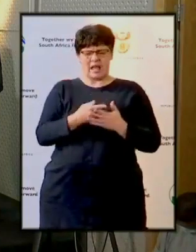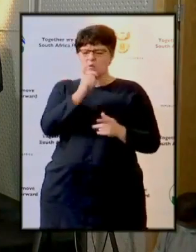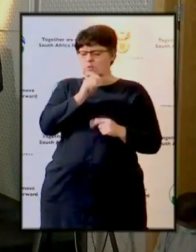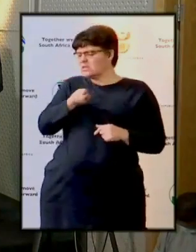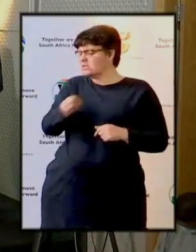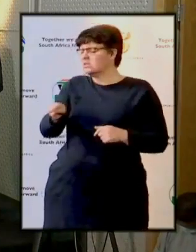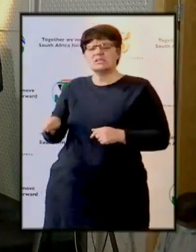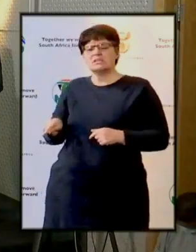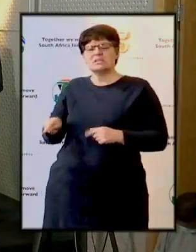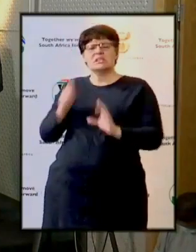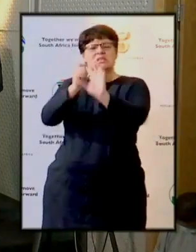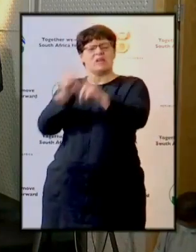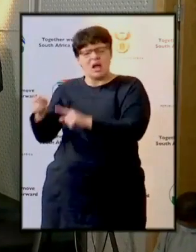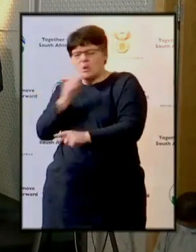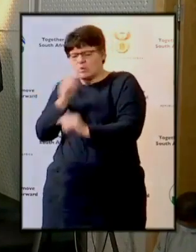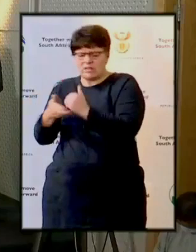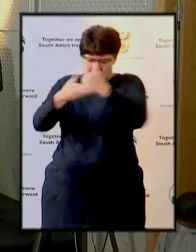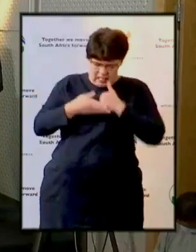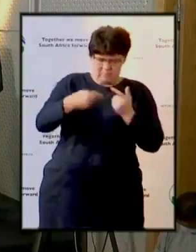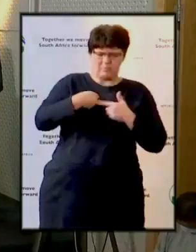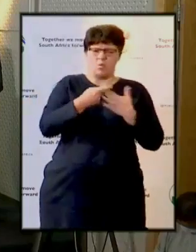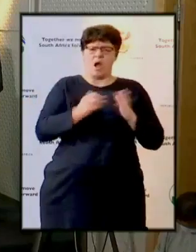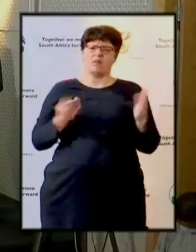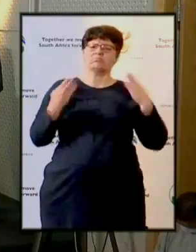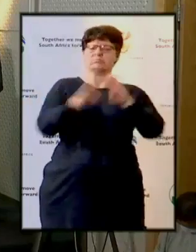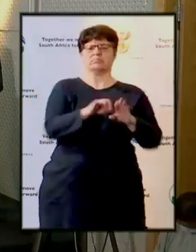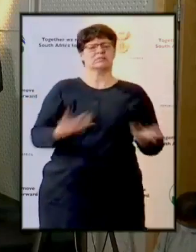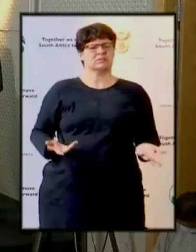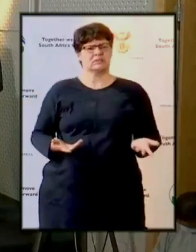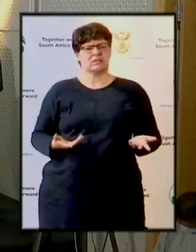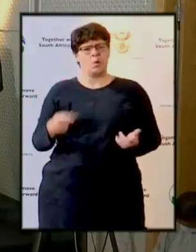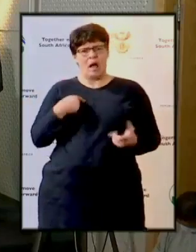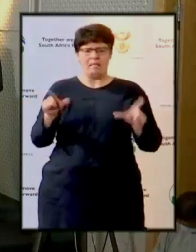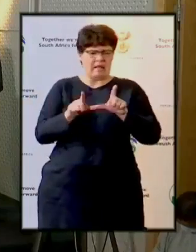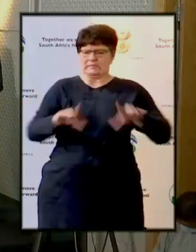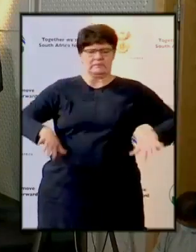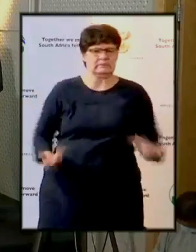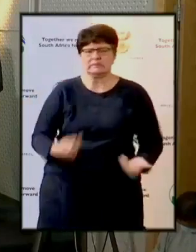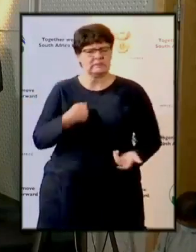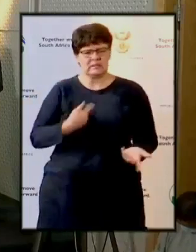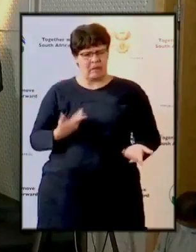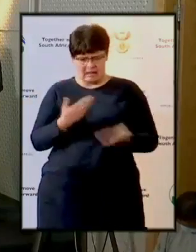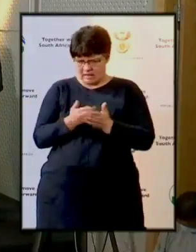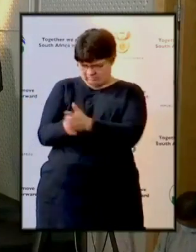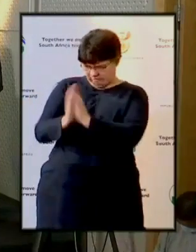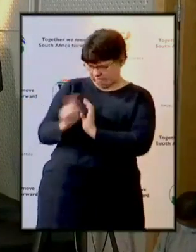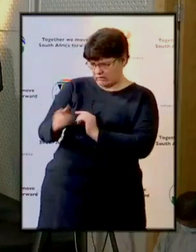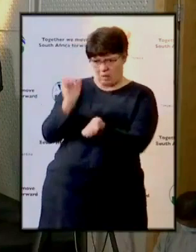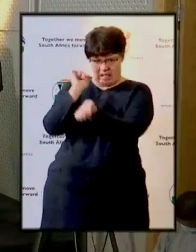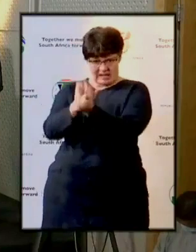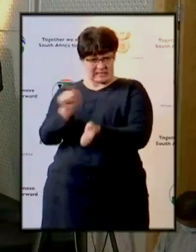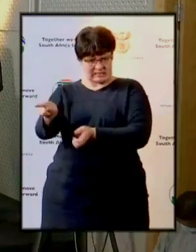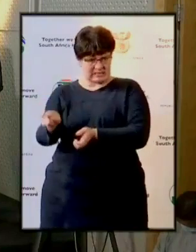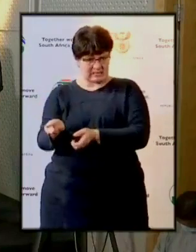who's in the formal sector, who's actually under lockdown now and who doesn't have a livelihood? Can I call him? Will I be arrested? Will